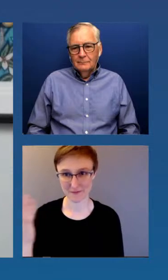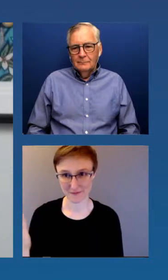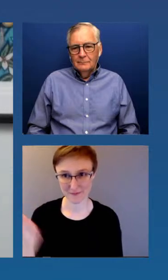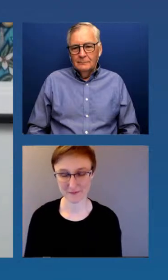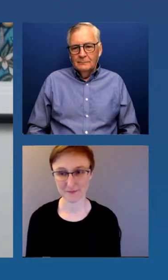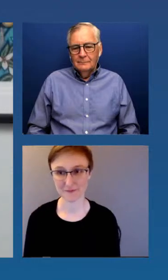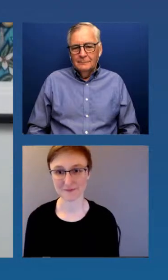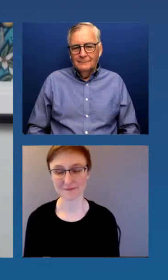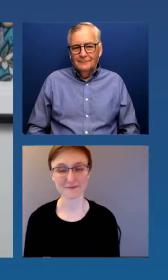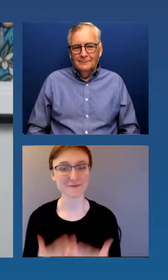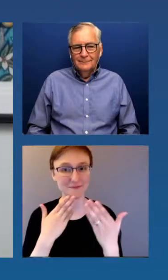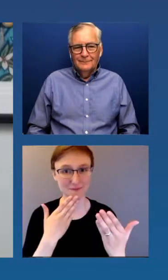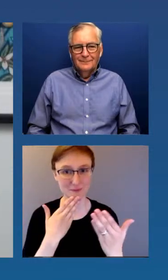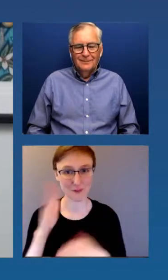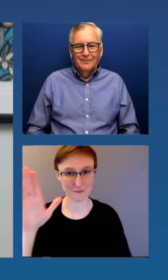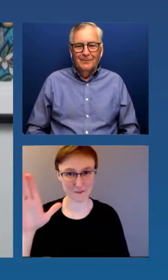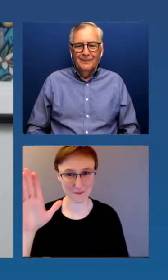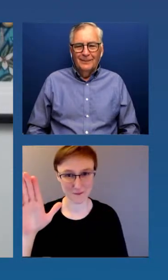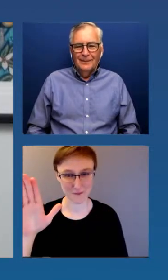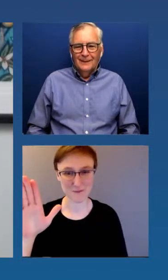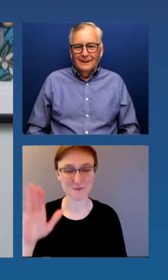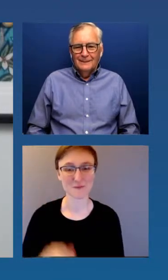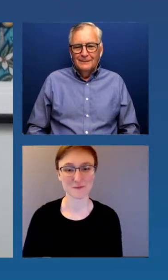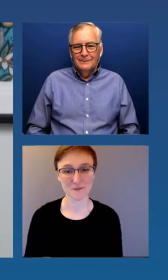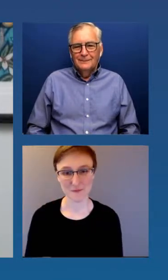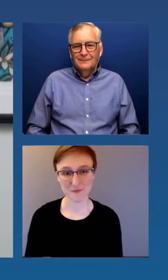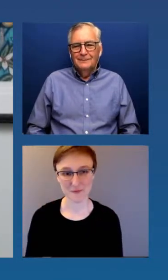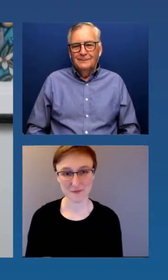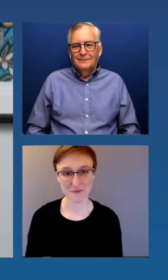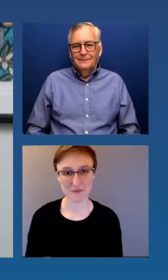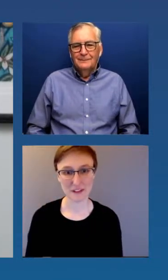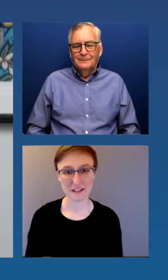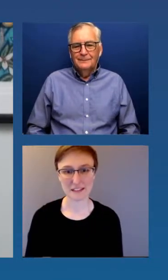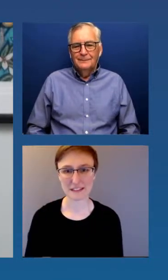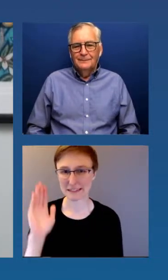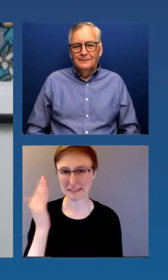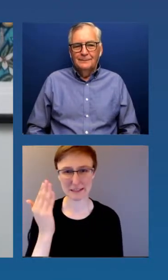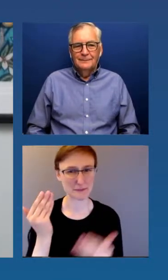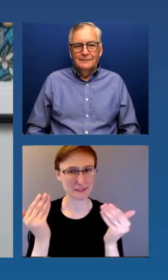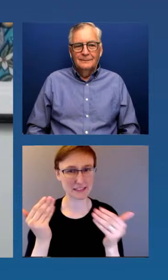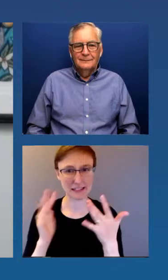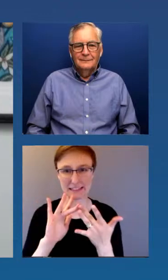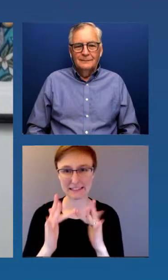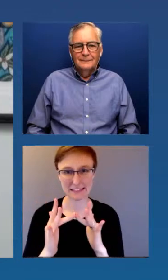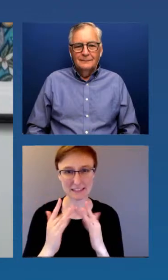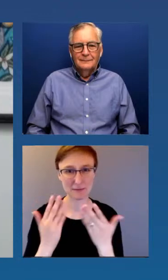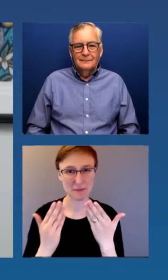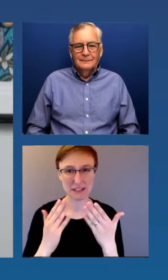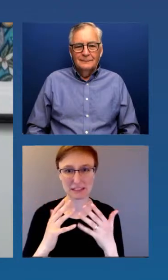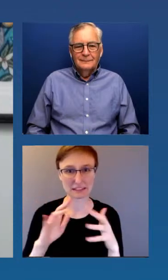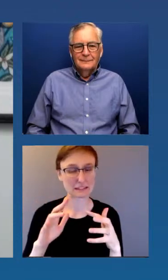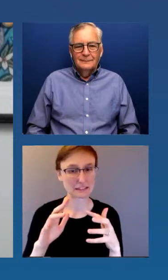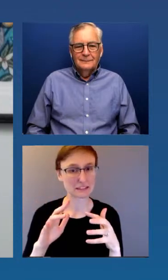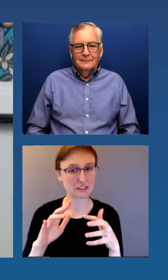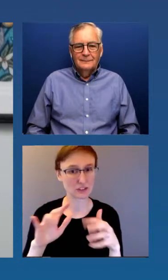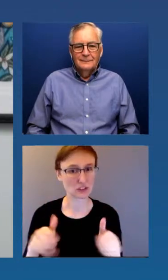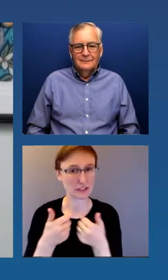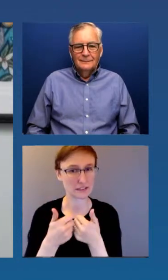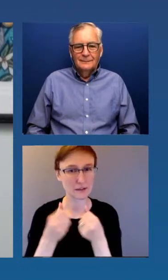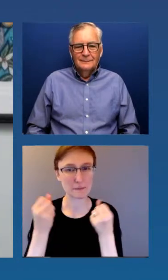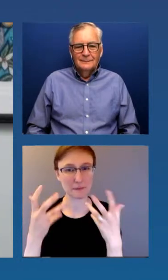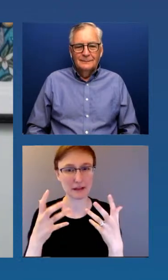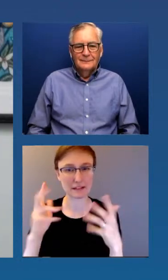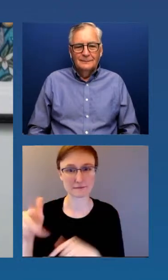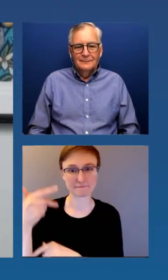Thank you. Good afternoon, bonjour, and Quay. And I do wonder if the bandwidth is just a bit challenged by all of our videos. If we might have to